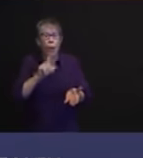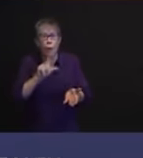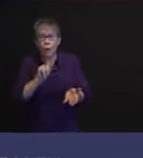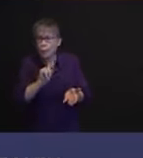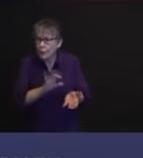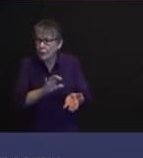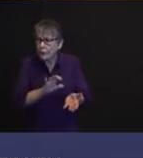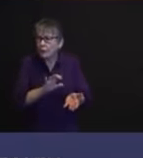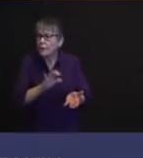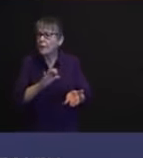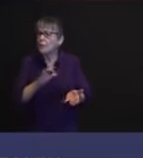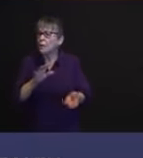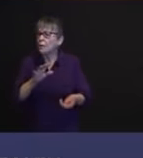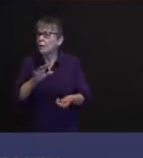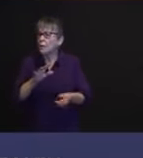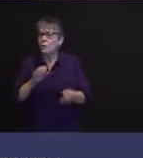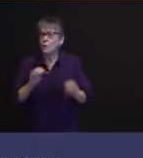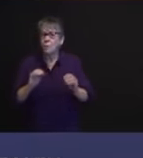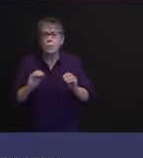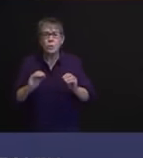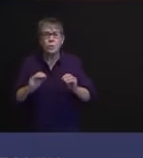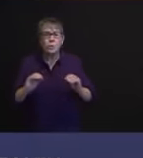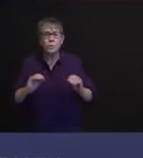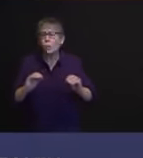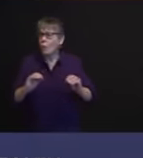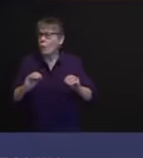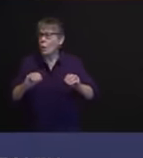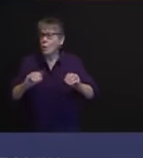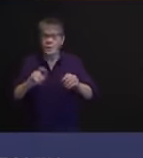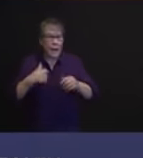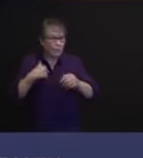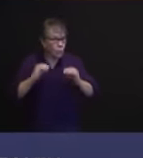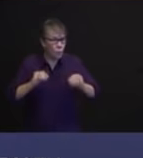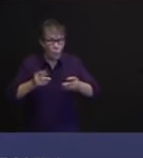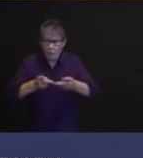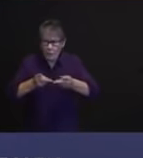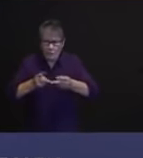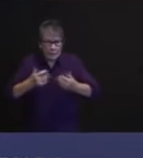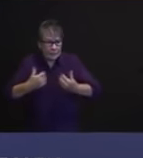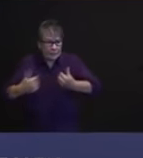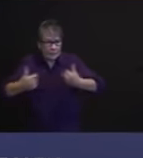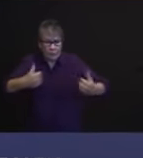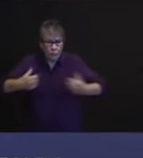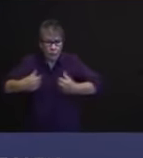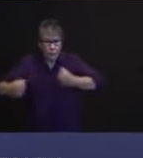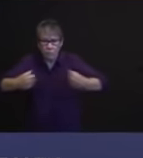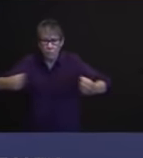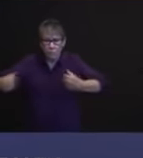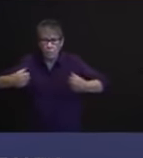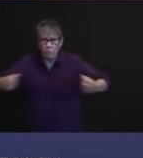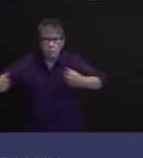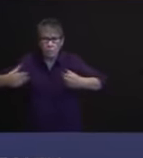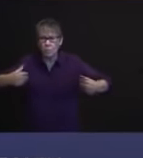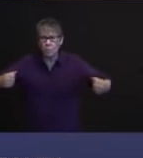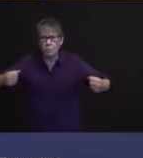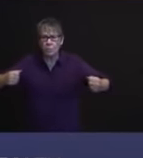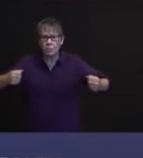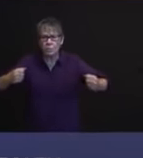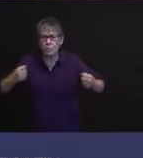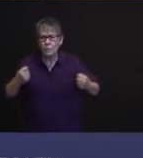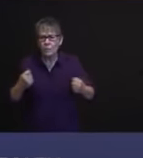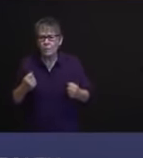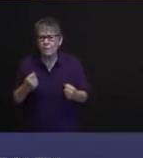back to you both. Does the indoor sports thing apply to like Oh, indoor sorry. soccer clinics Apologies. and swim classes? So